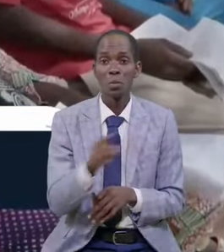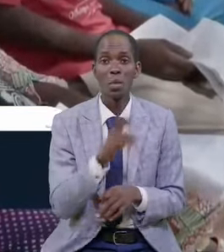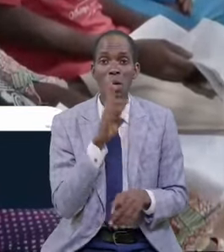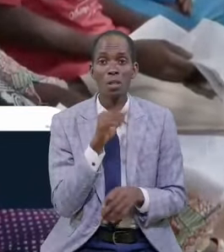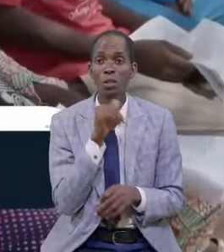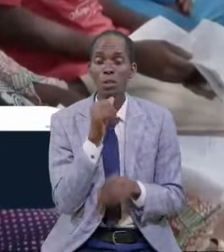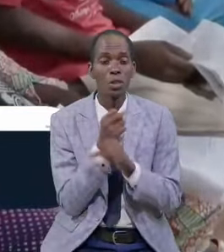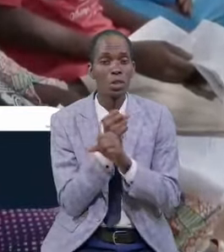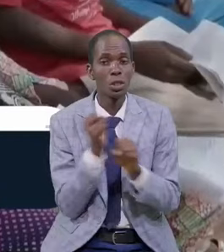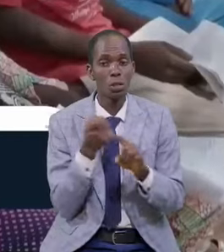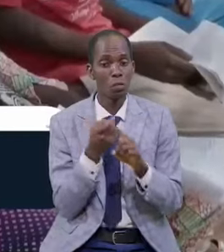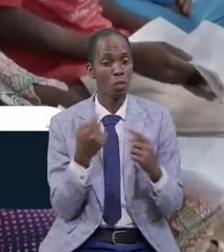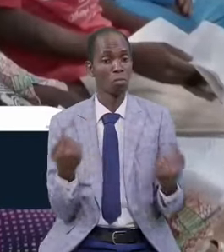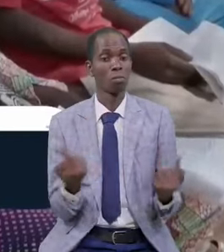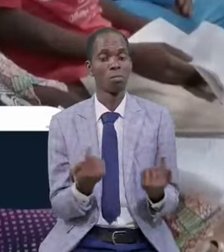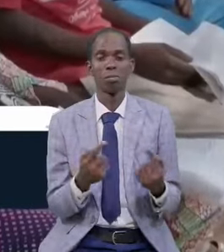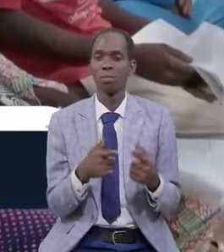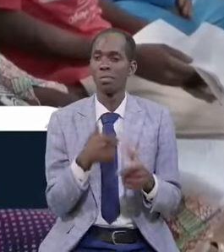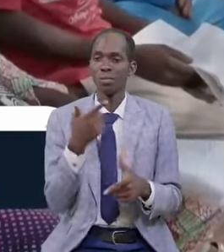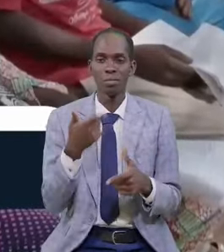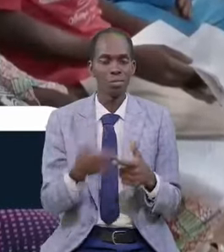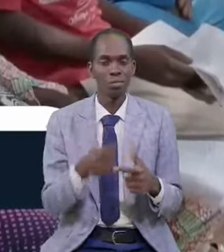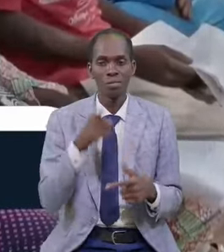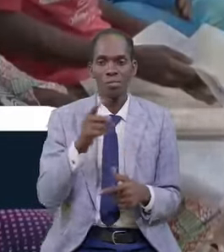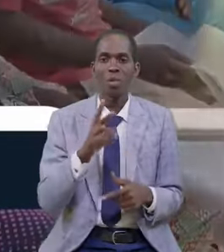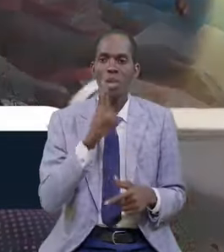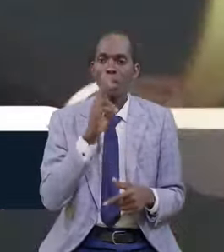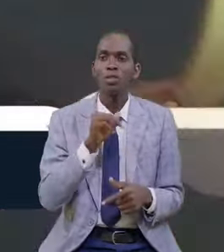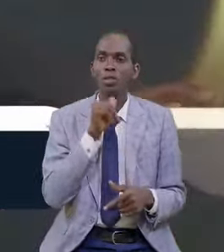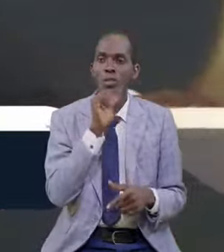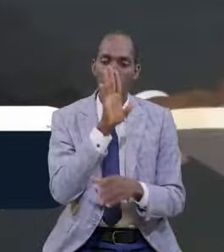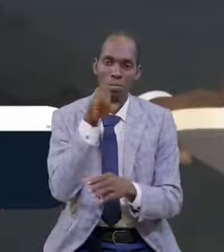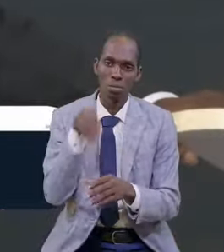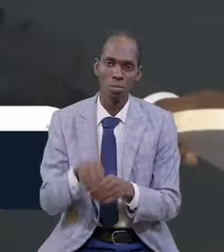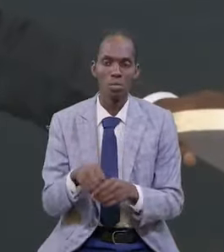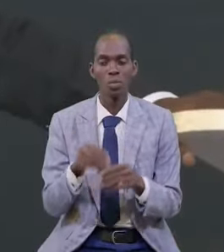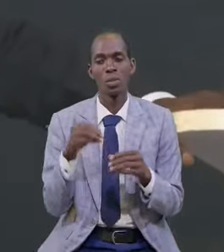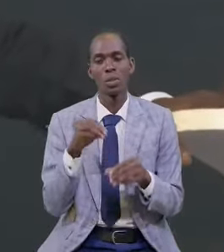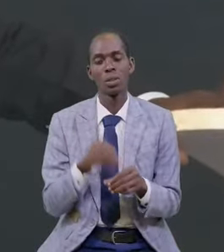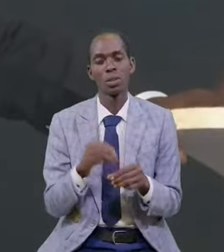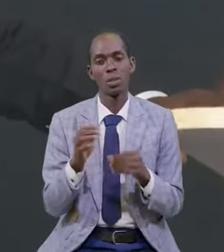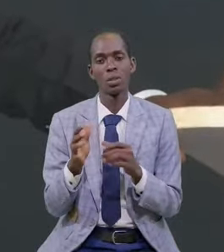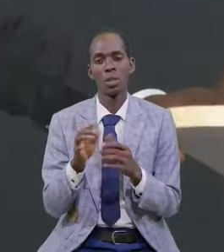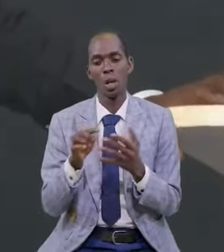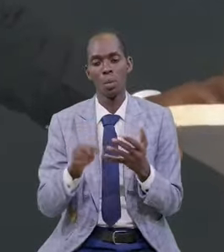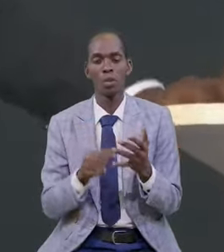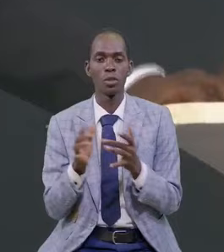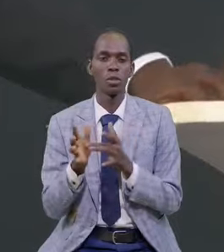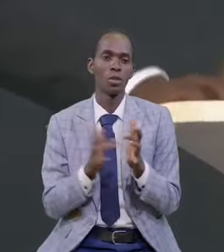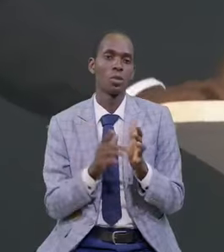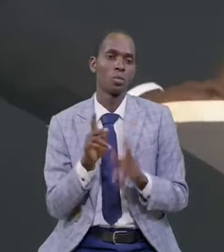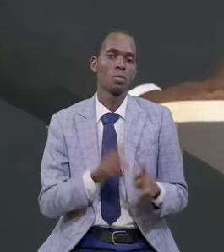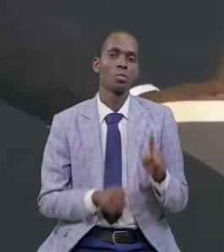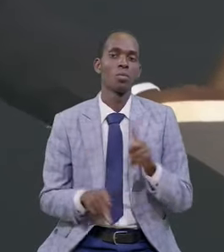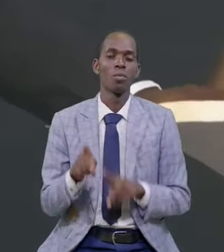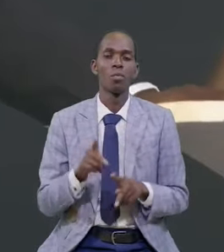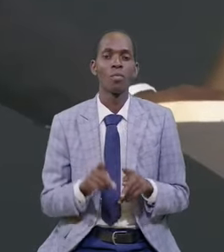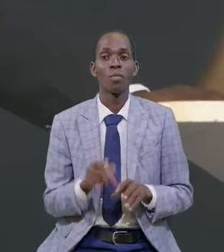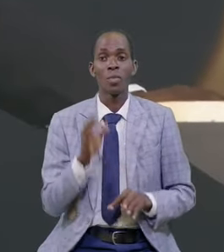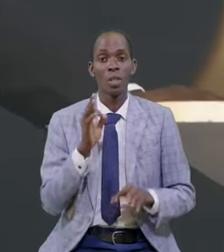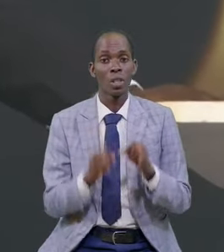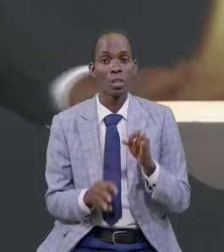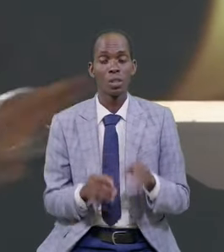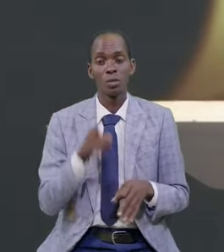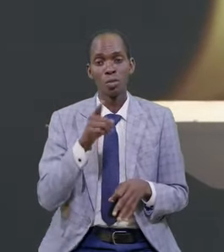you're not one of his people if you're still diving into the ocean of